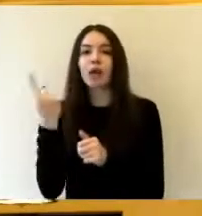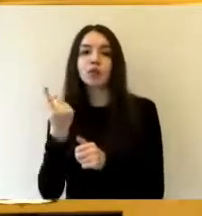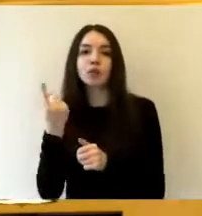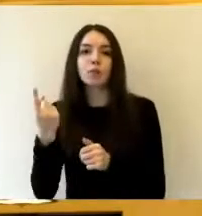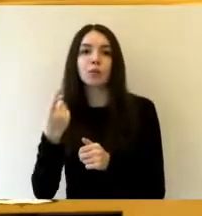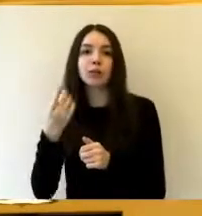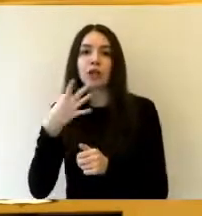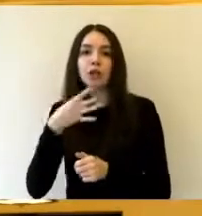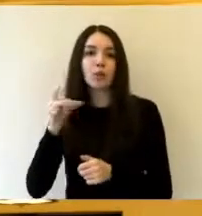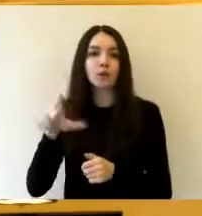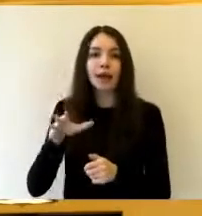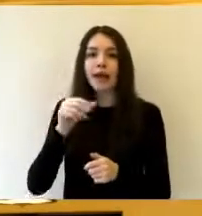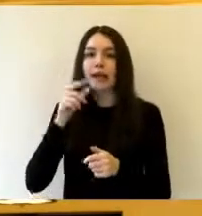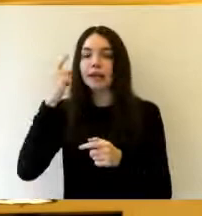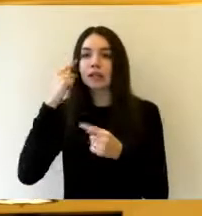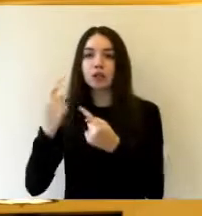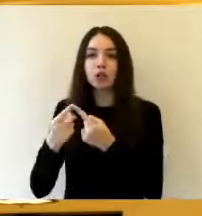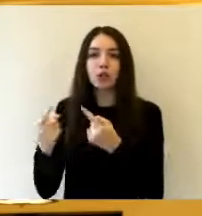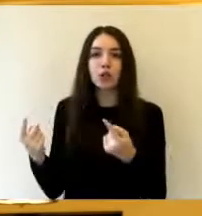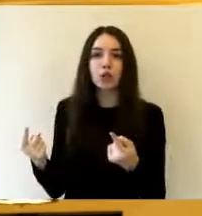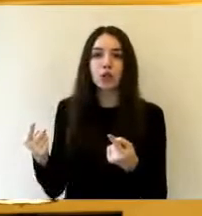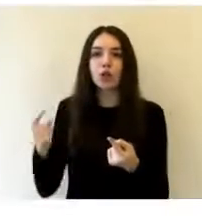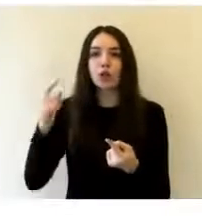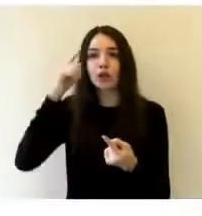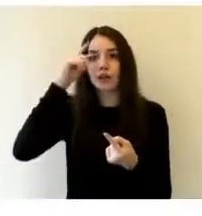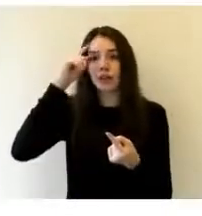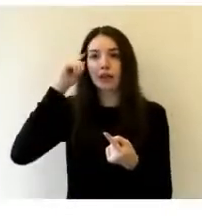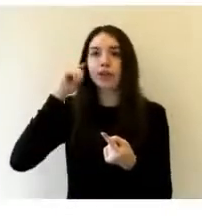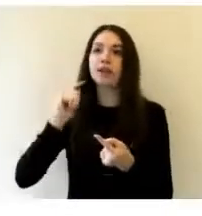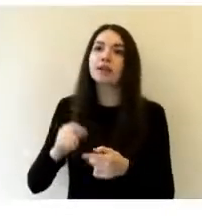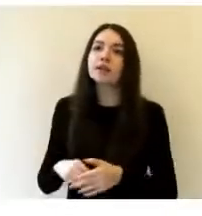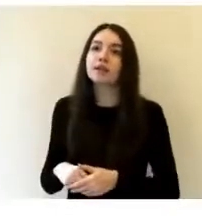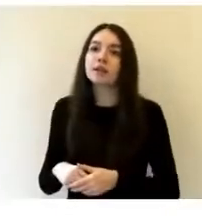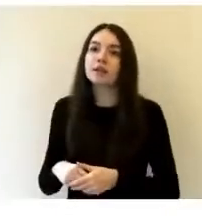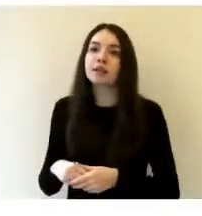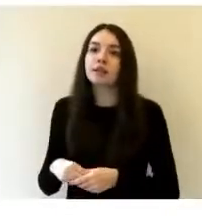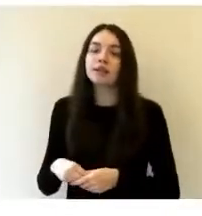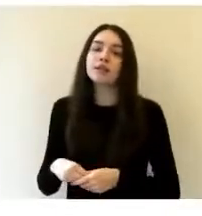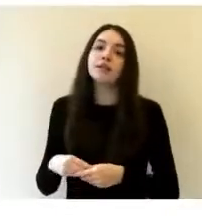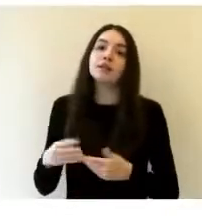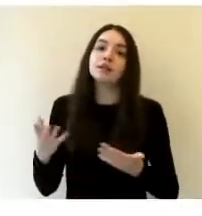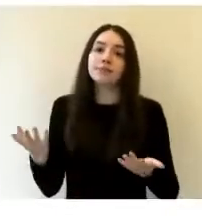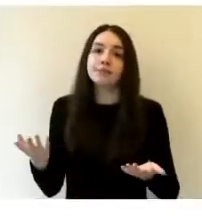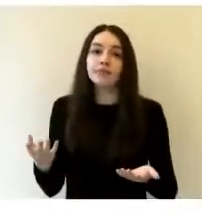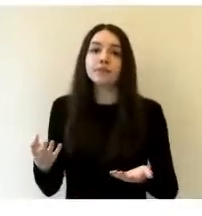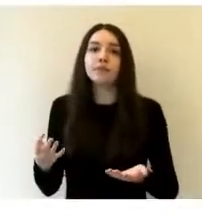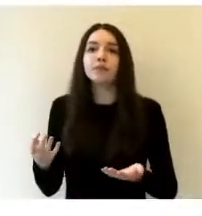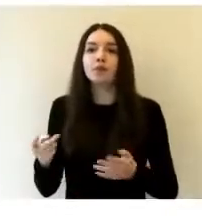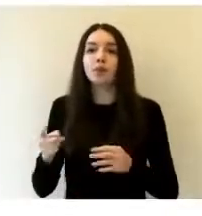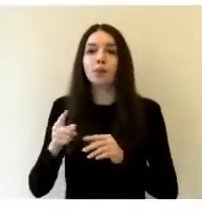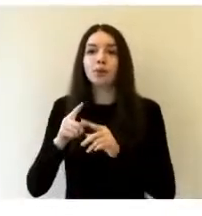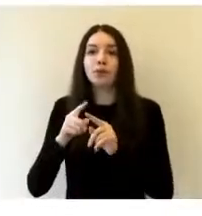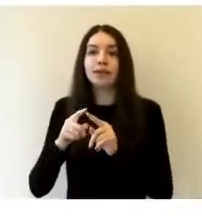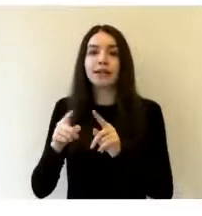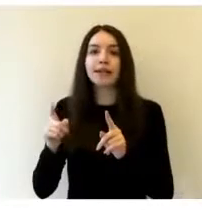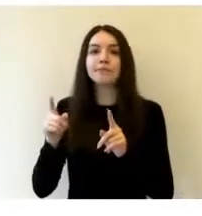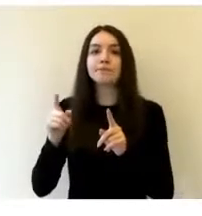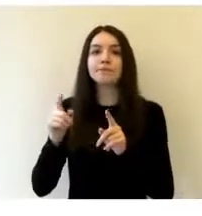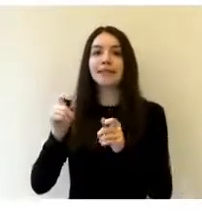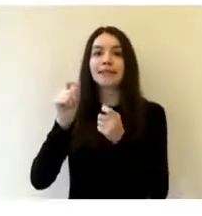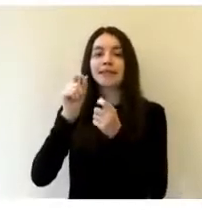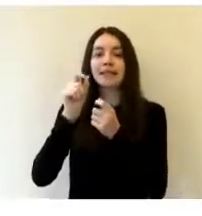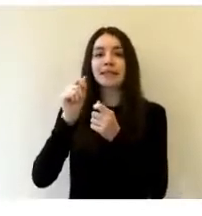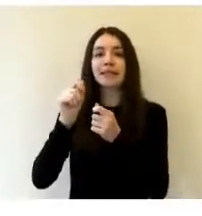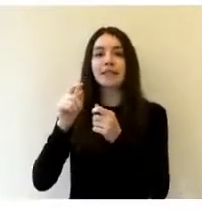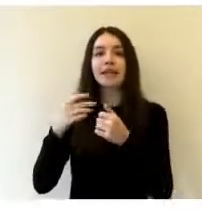to make a memorial to, say, colossal folly and malice, it's pretty unlikely. But again, keeping the details very dense, keeping things